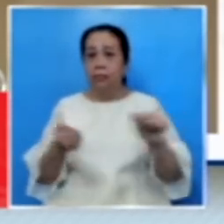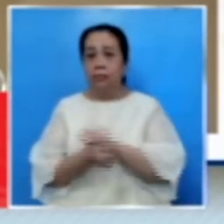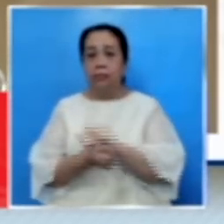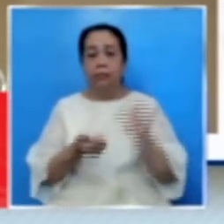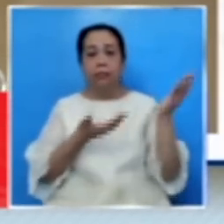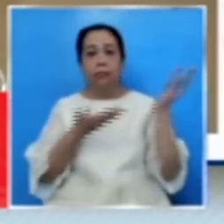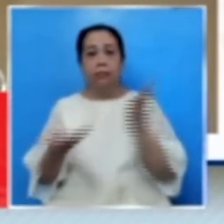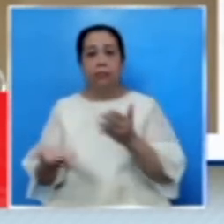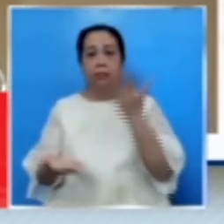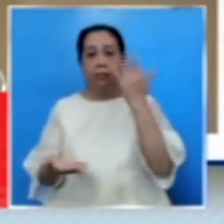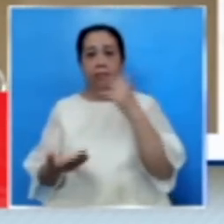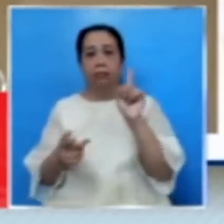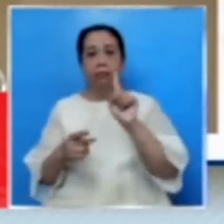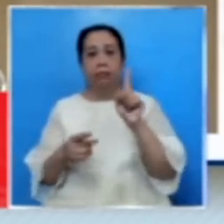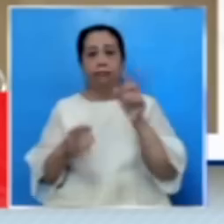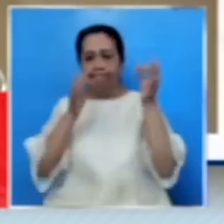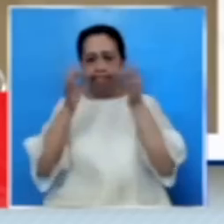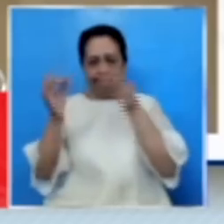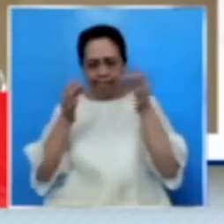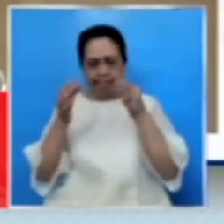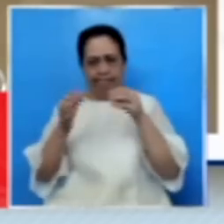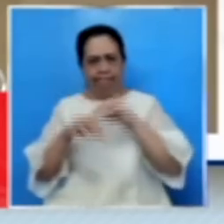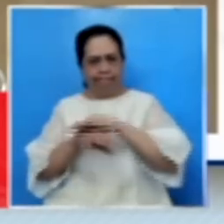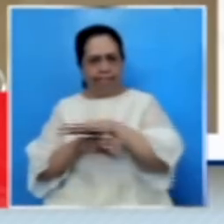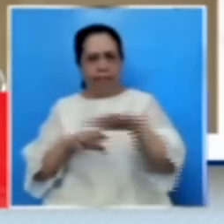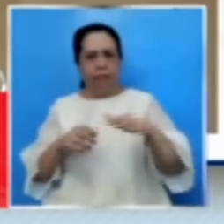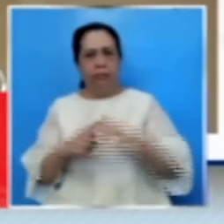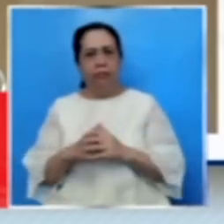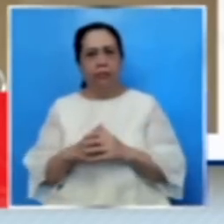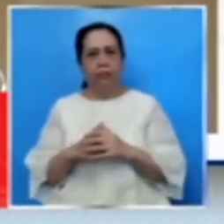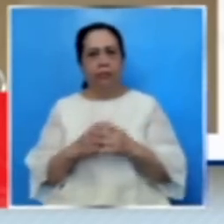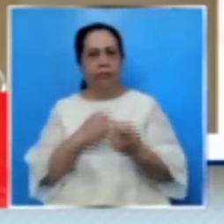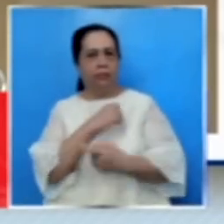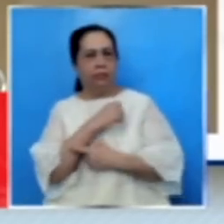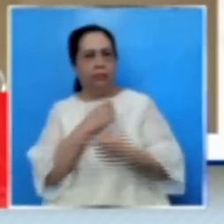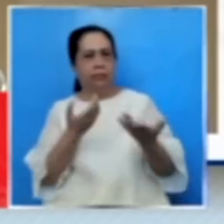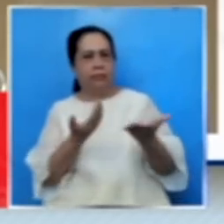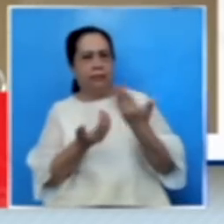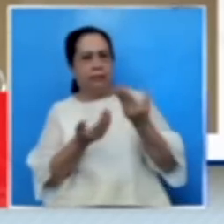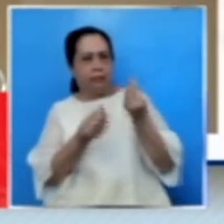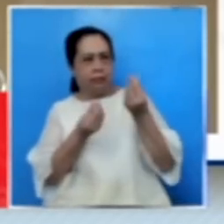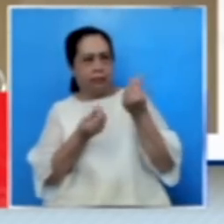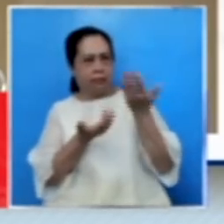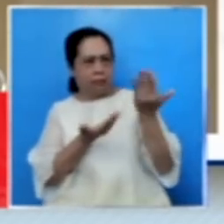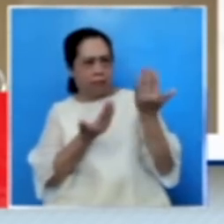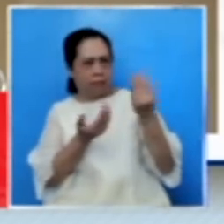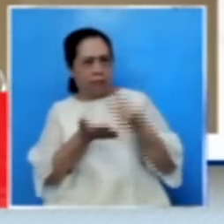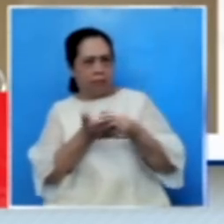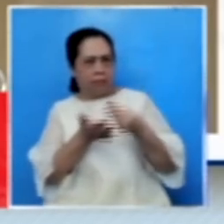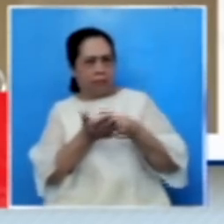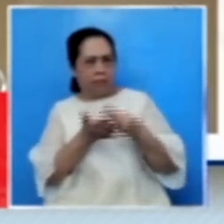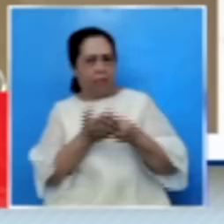by drugs, the lure of easy money in criminality,